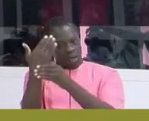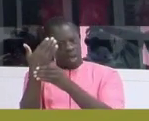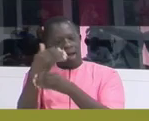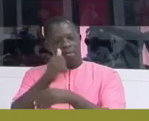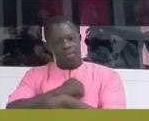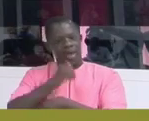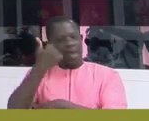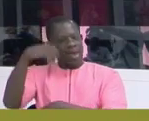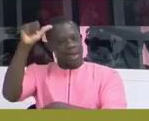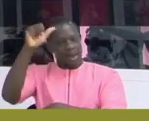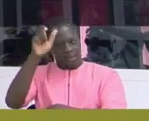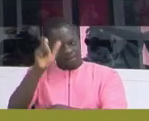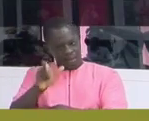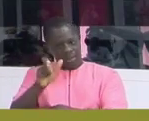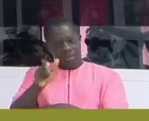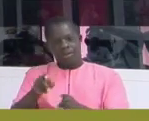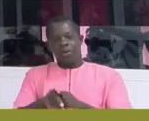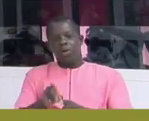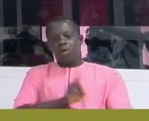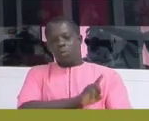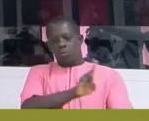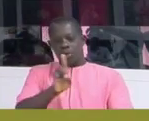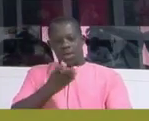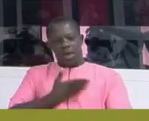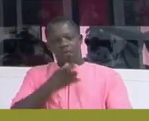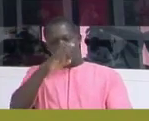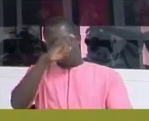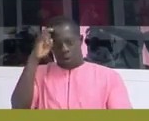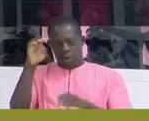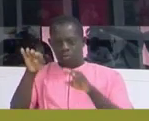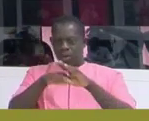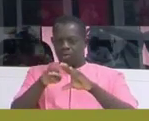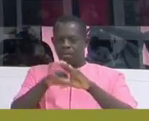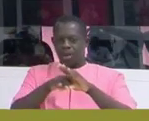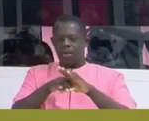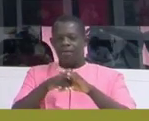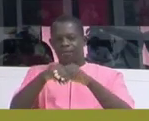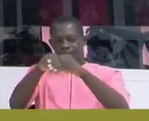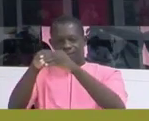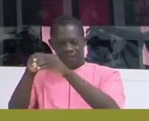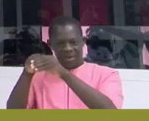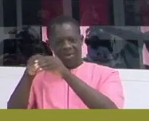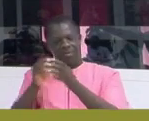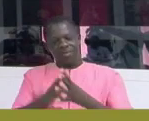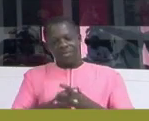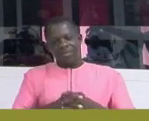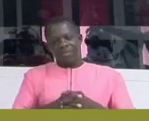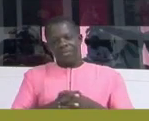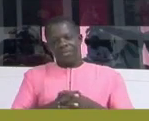I said to the doctor, "My elder. We are his